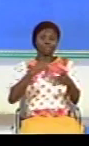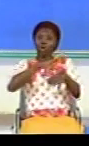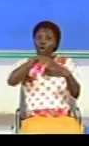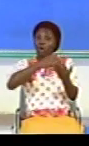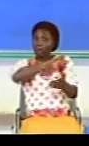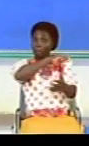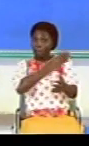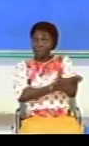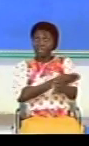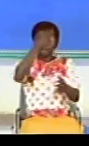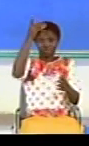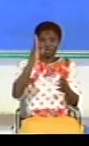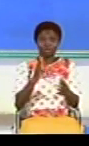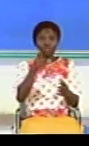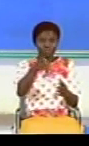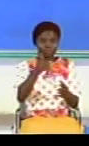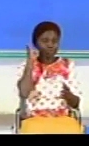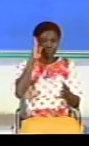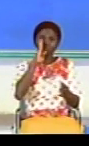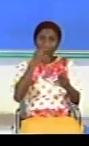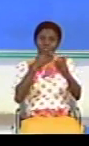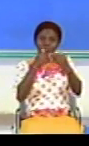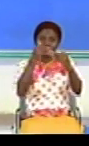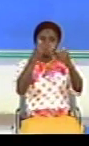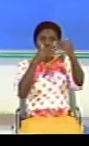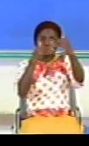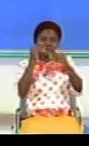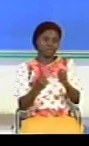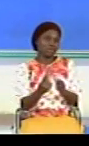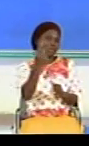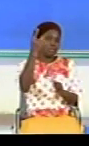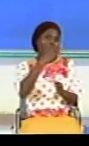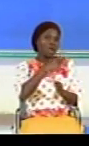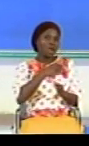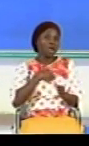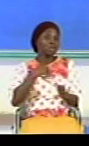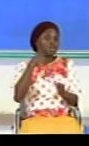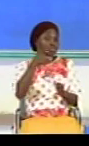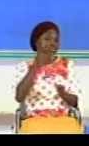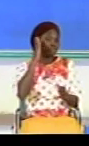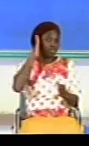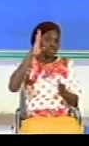up. Thou shalt put away, tell me,